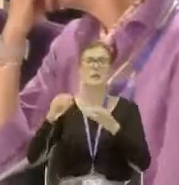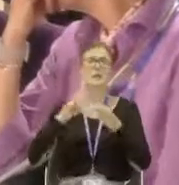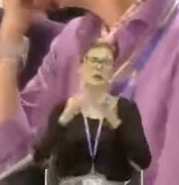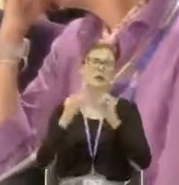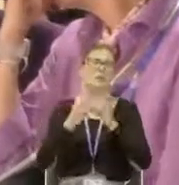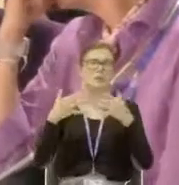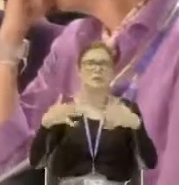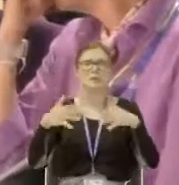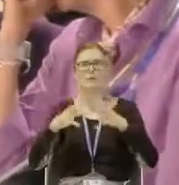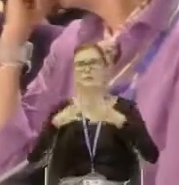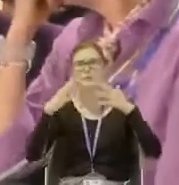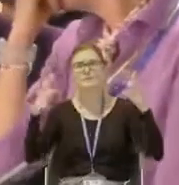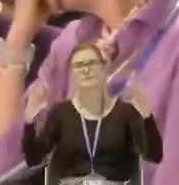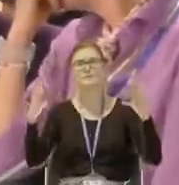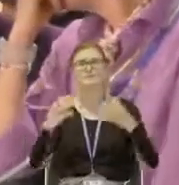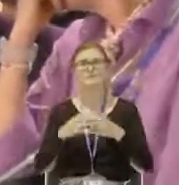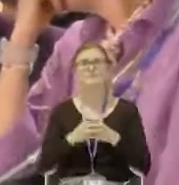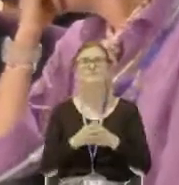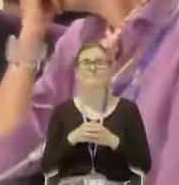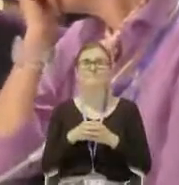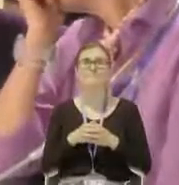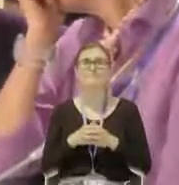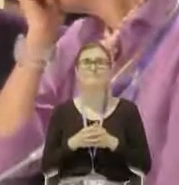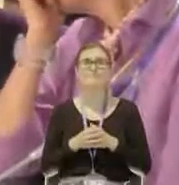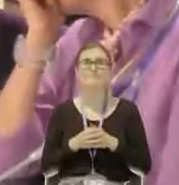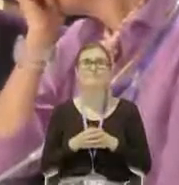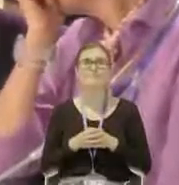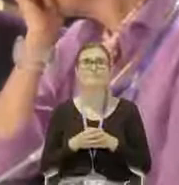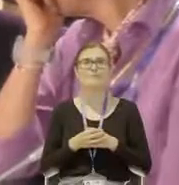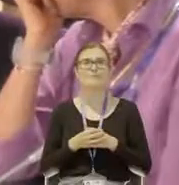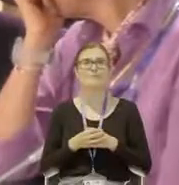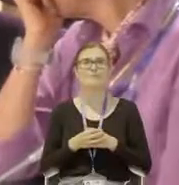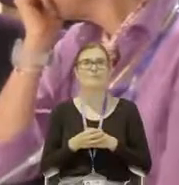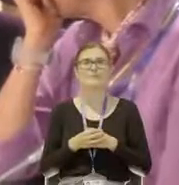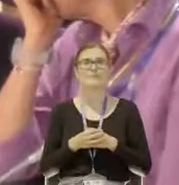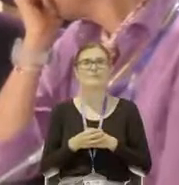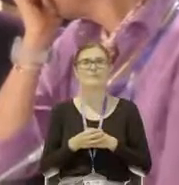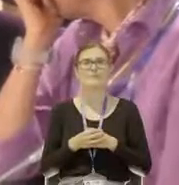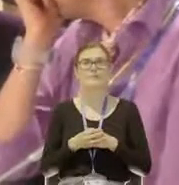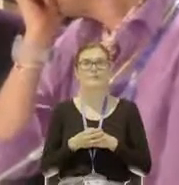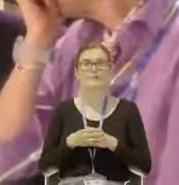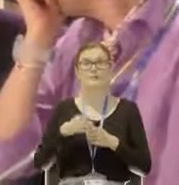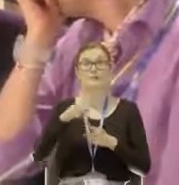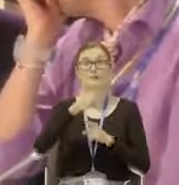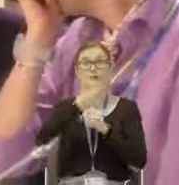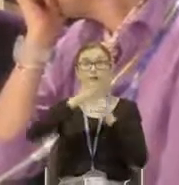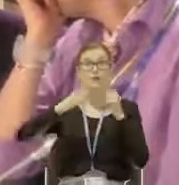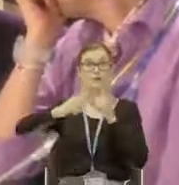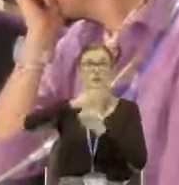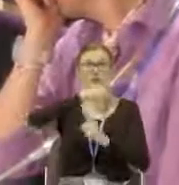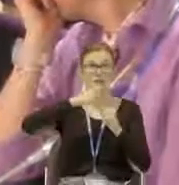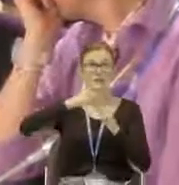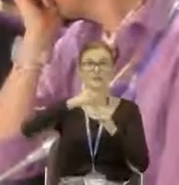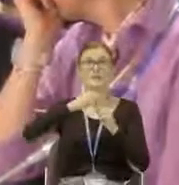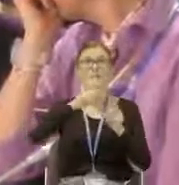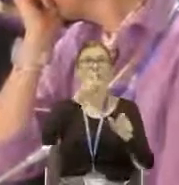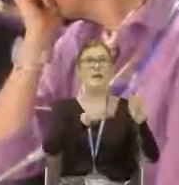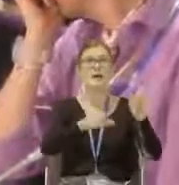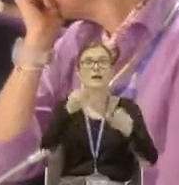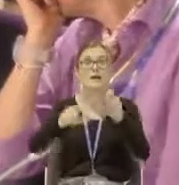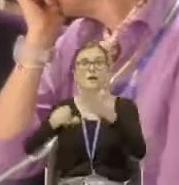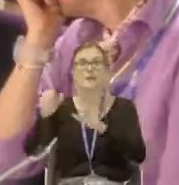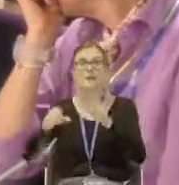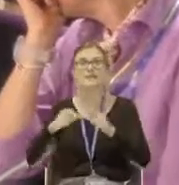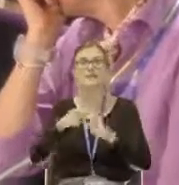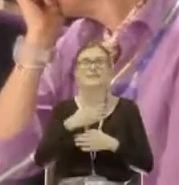more vulnerable, as it's happened more in this vulnerable state and community. But for prevention of the